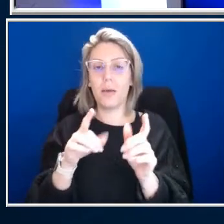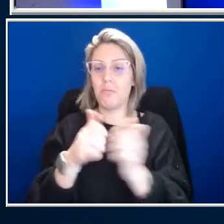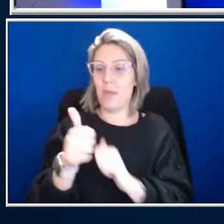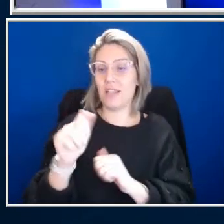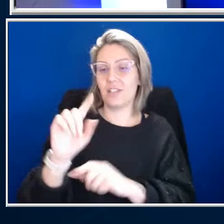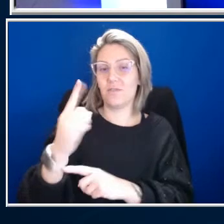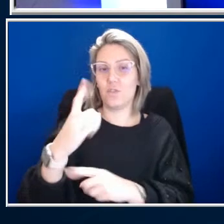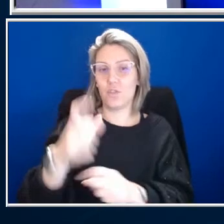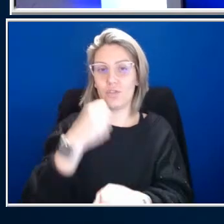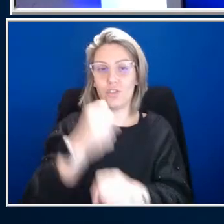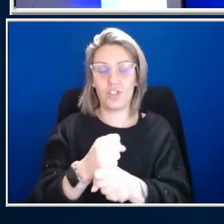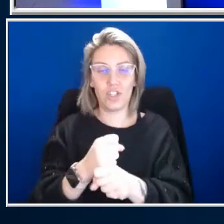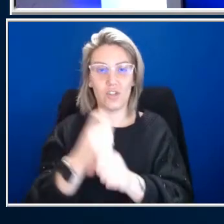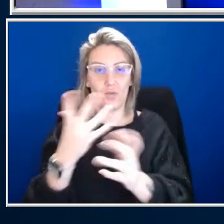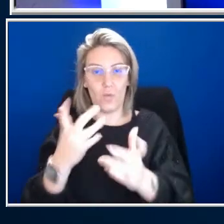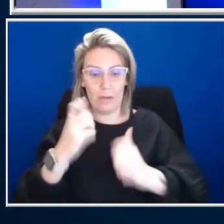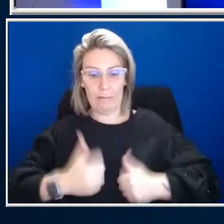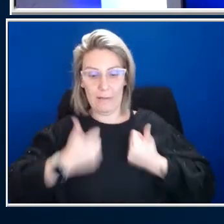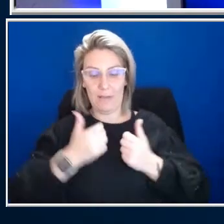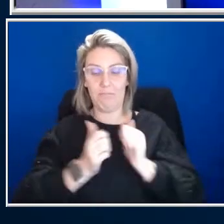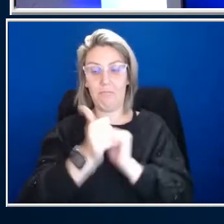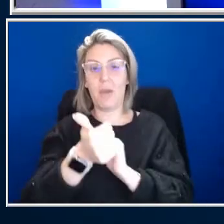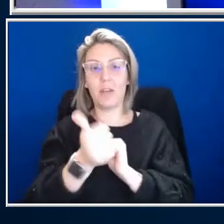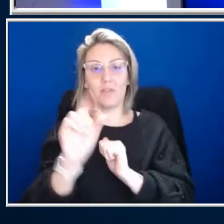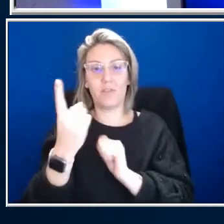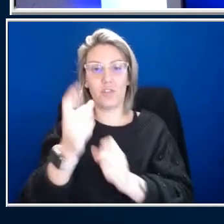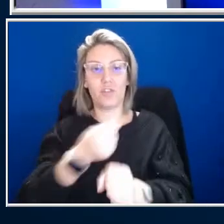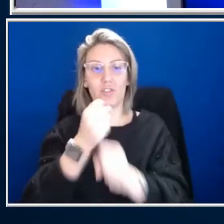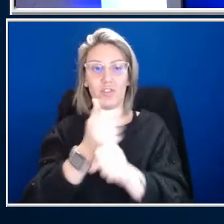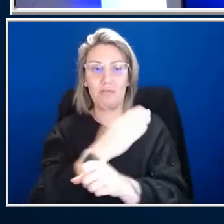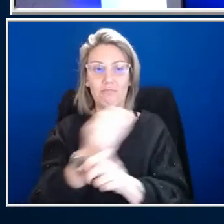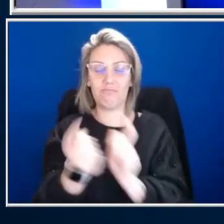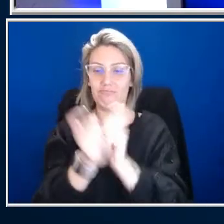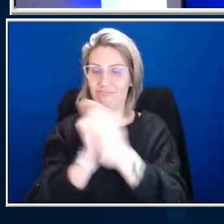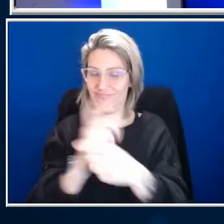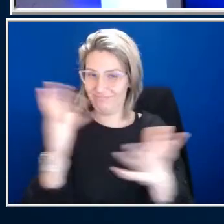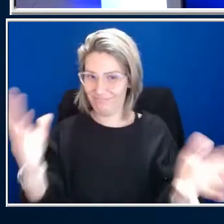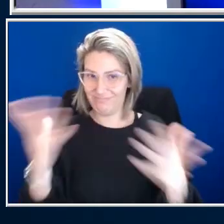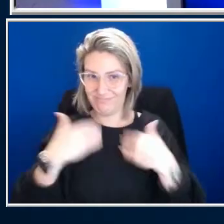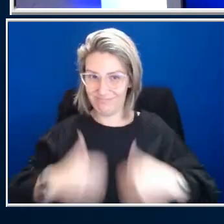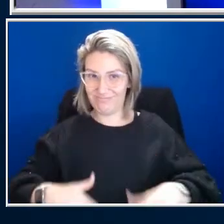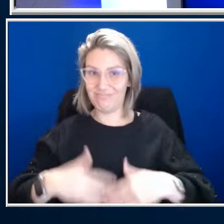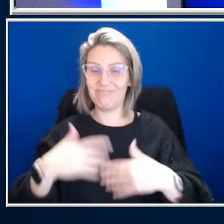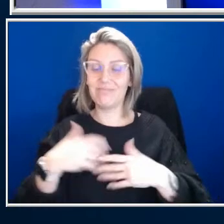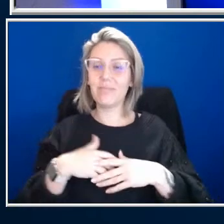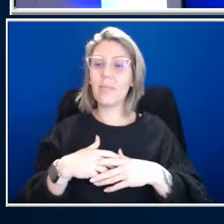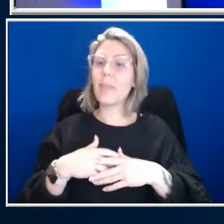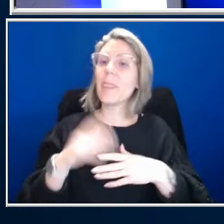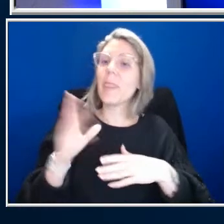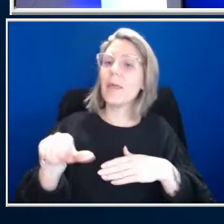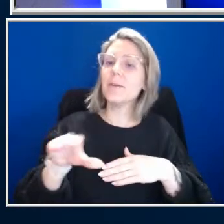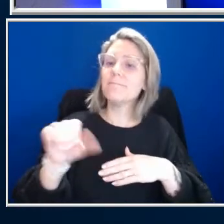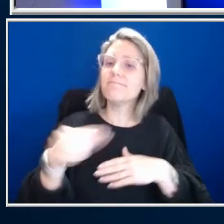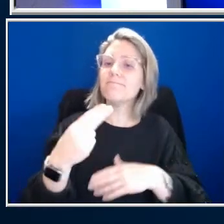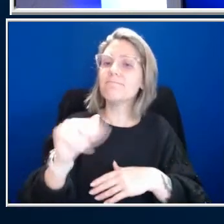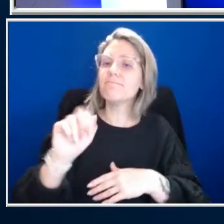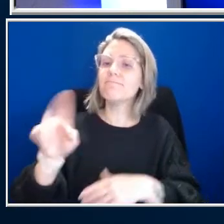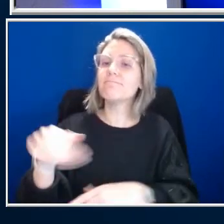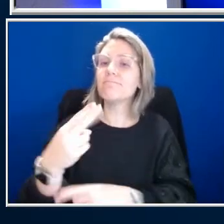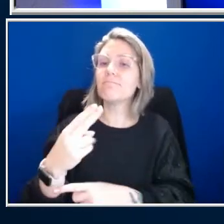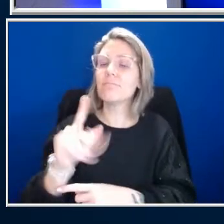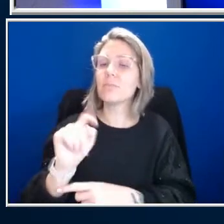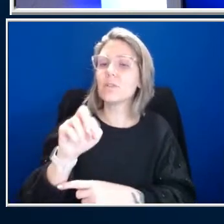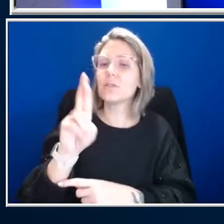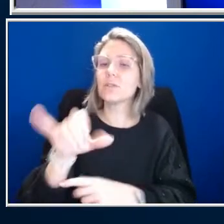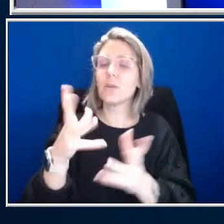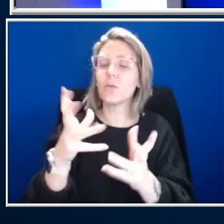key. That's going to tell us a lot about Yes. how long that will have to Absolutely. last. So Dr. Shaw, you may have mentioned this earlier, but Terry wants to know again, what